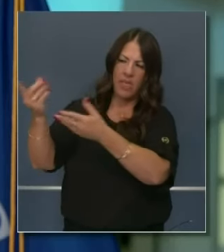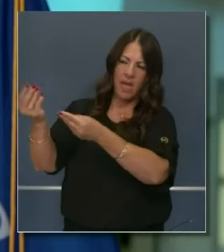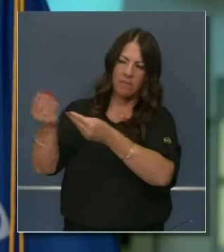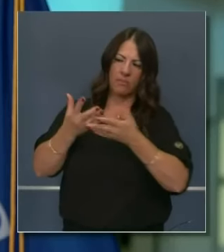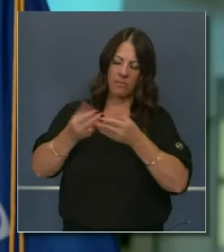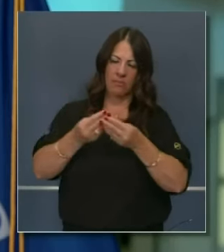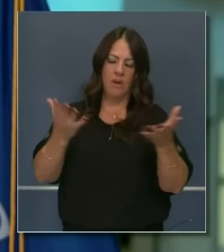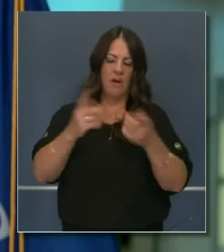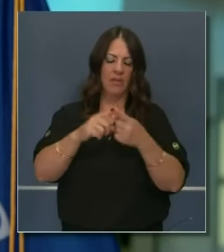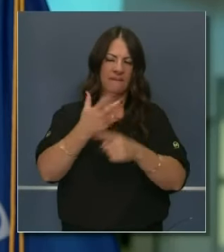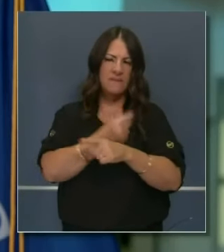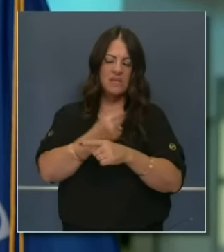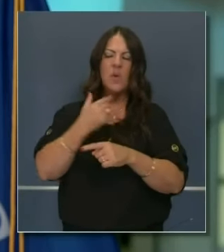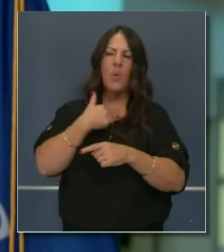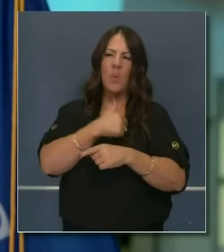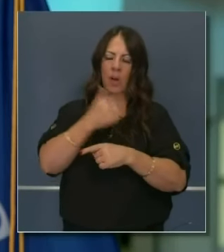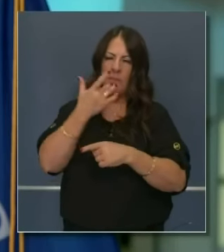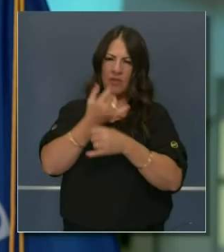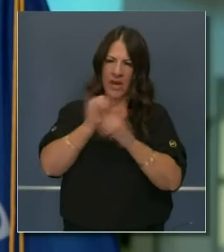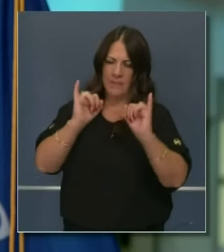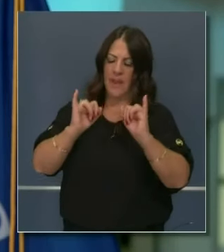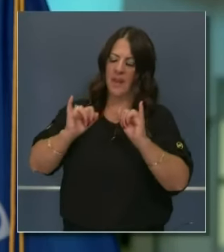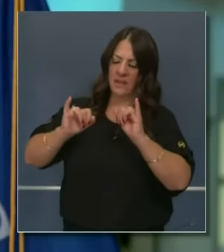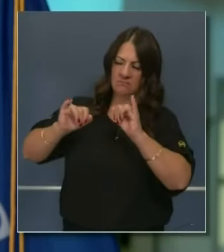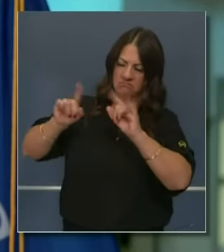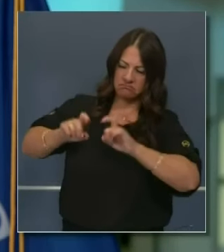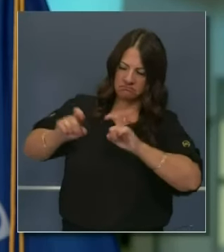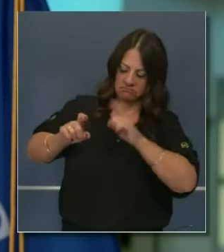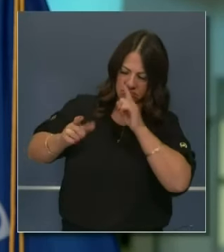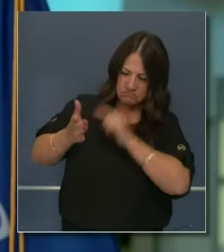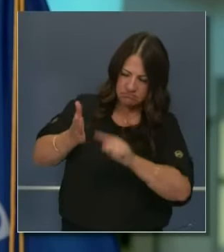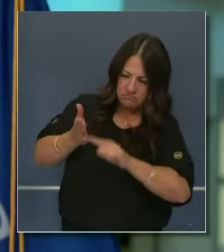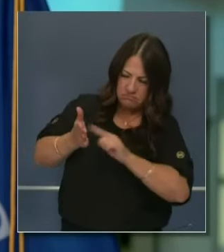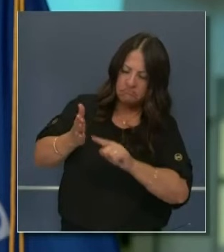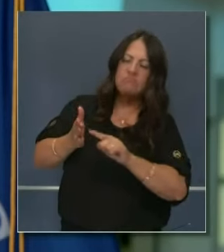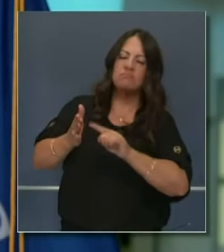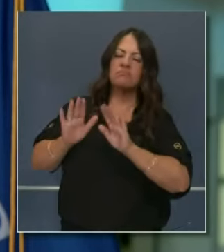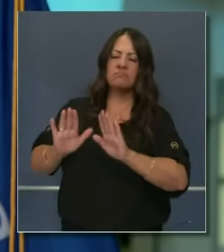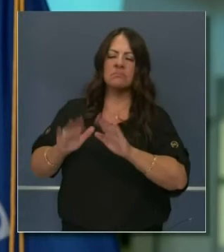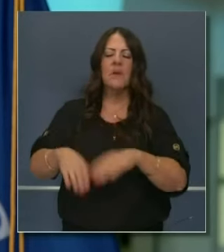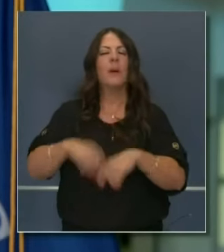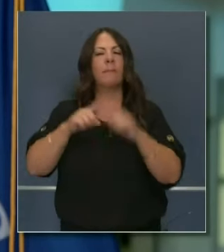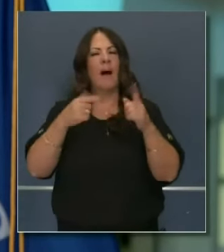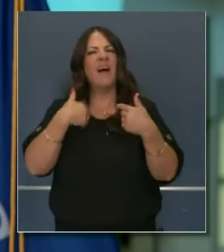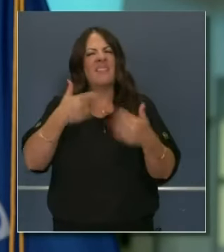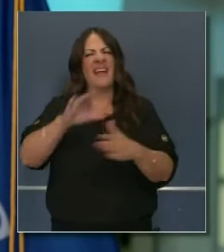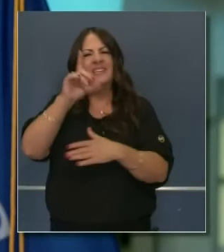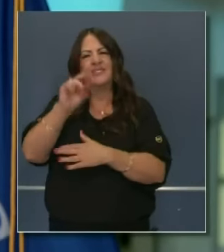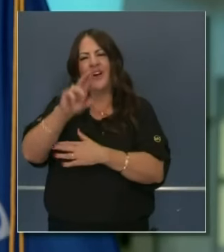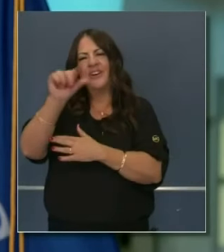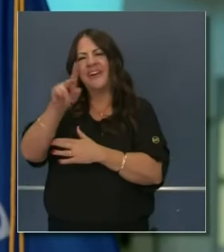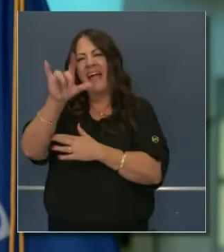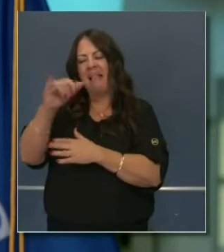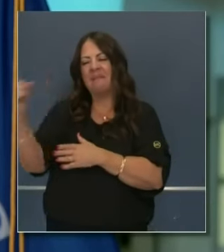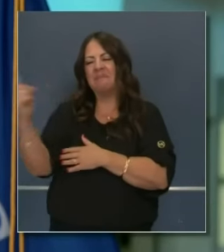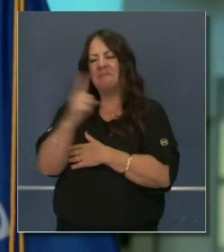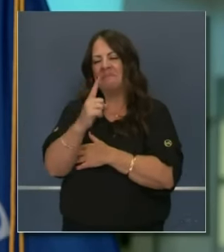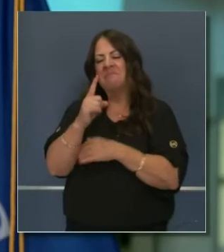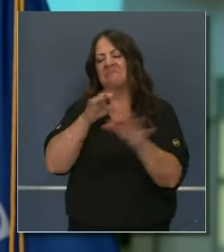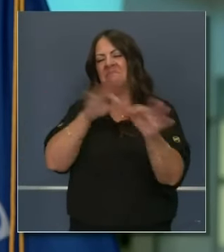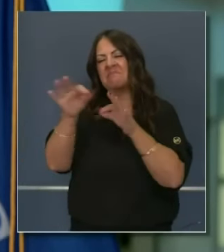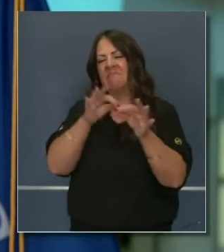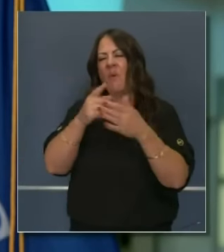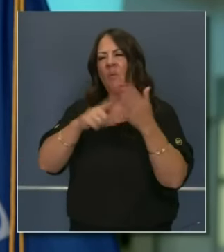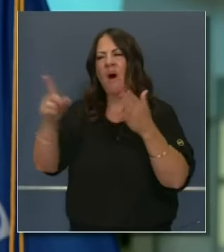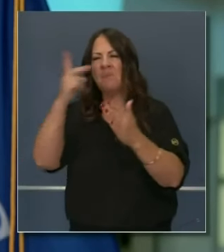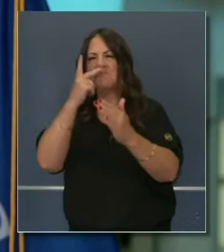But with that, let me provide you, Dr. Galley, who will answer more directly his projection.